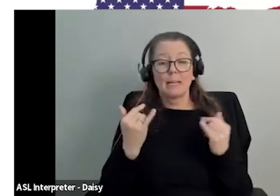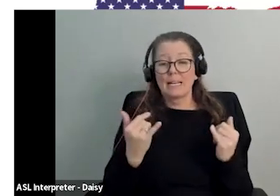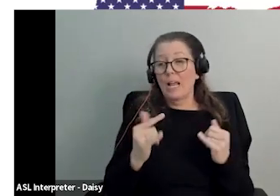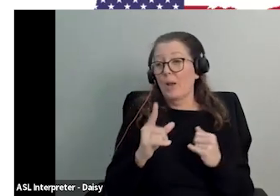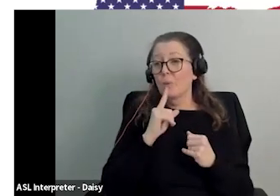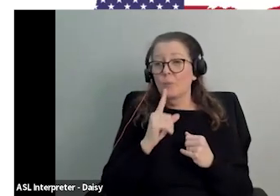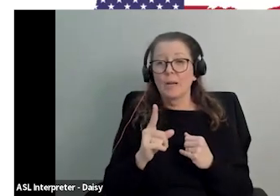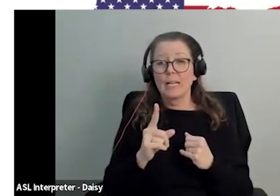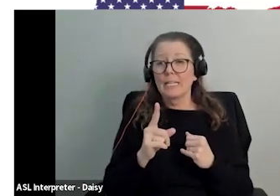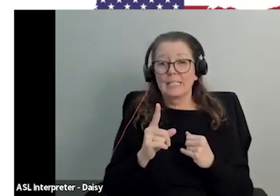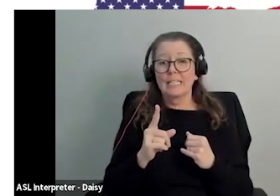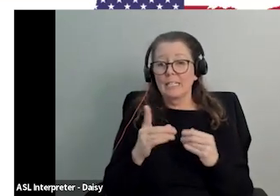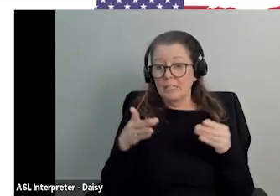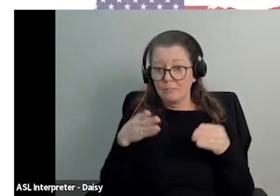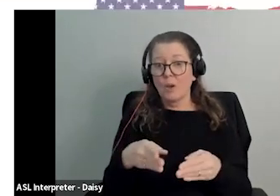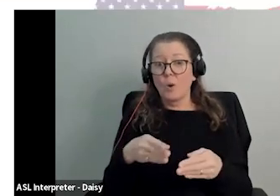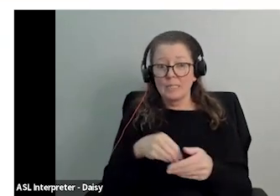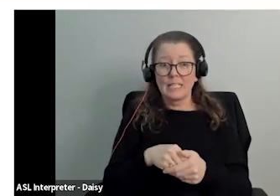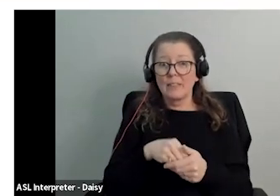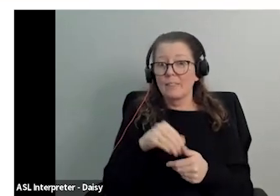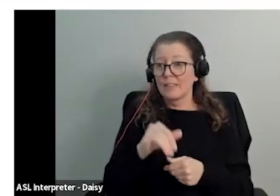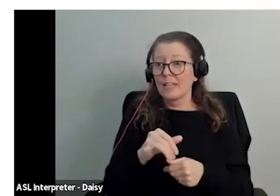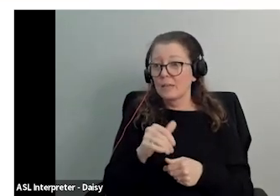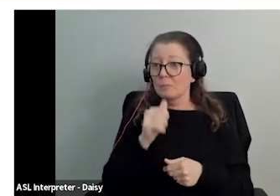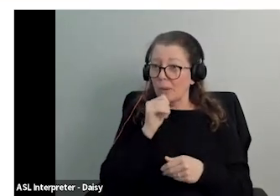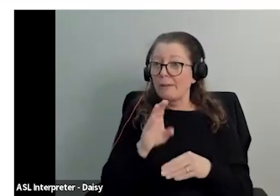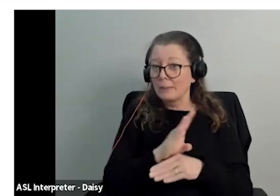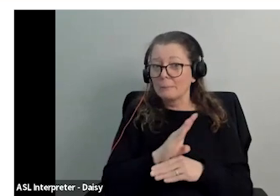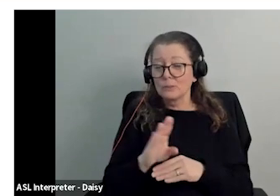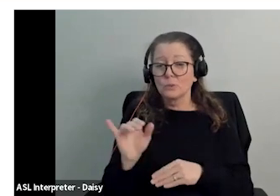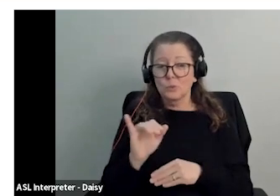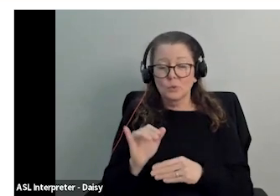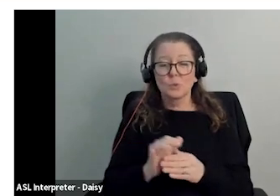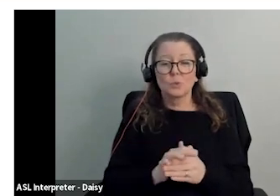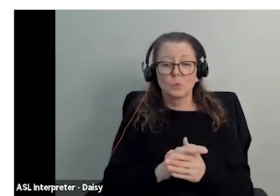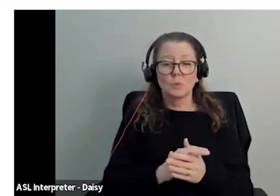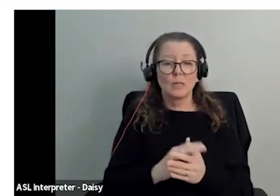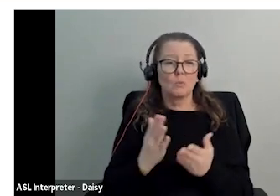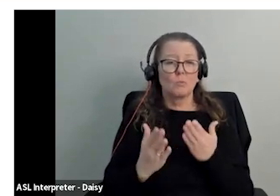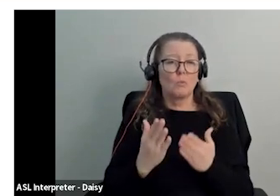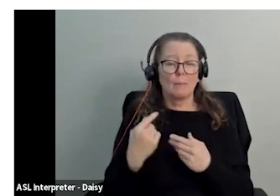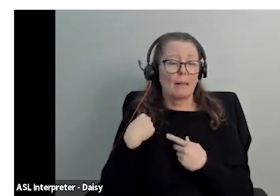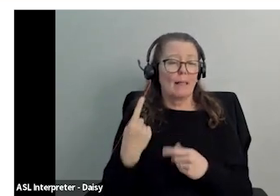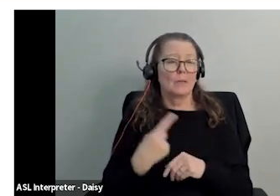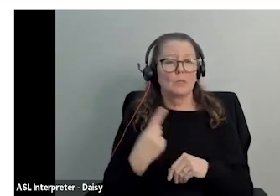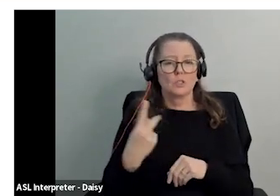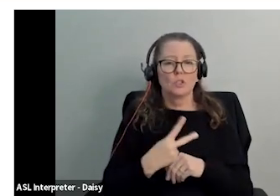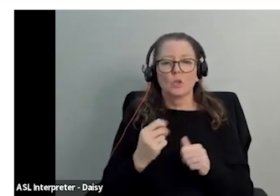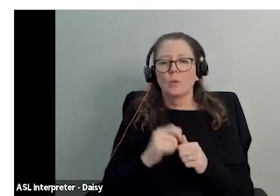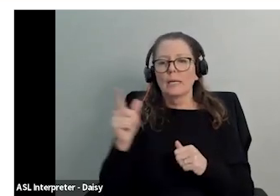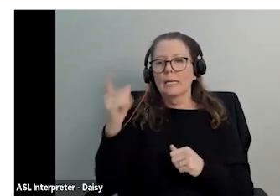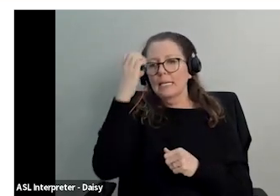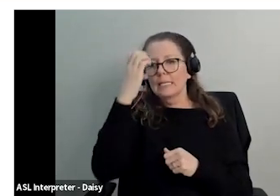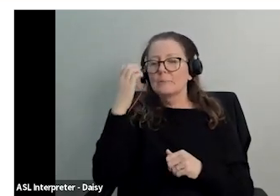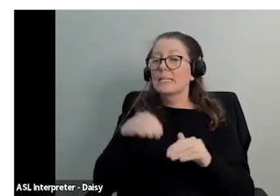ultimately into the private sector. And of course, I'm sure it's been mentioned on the last couple of days here with the European Accessibility